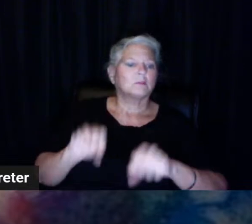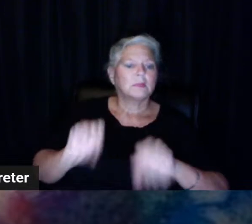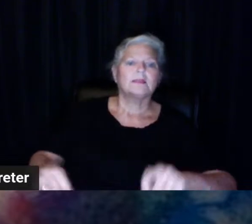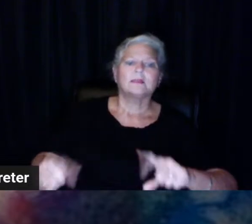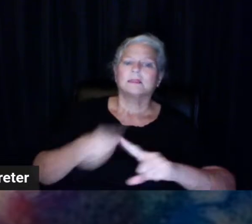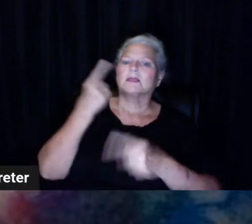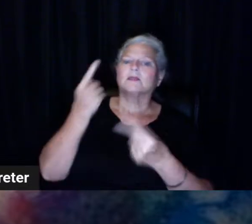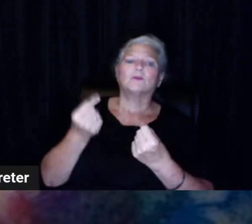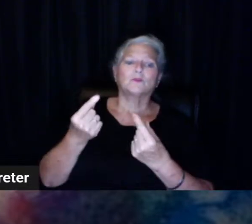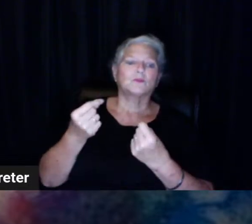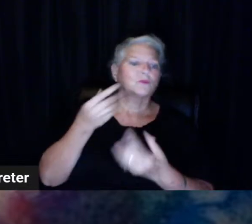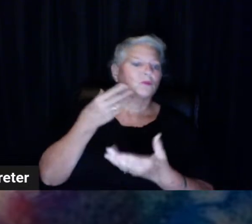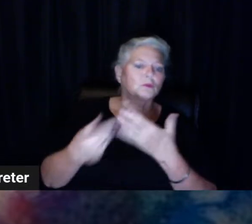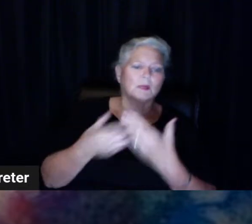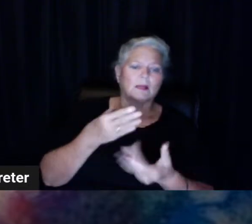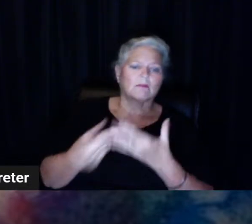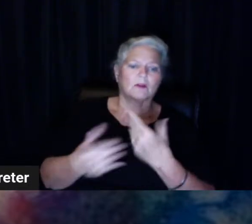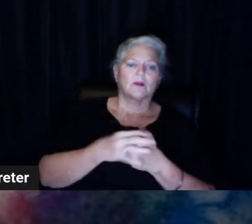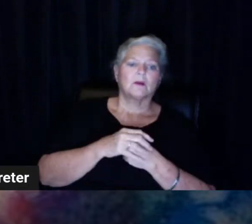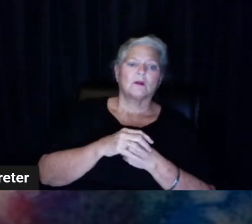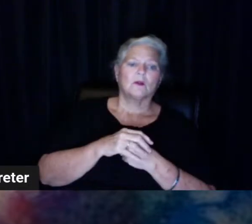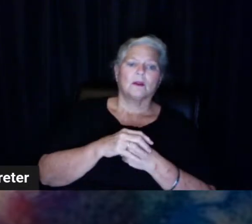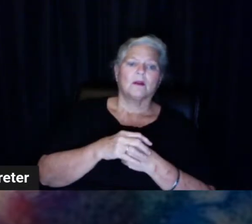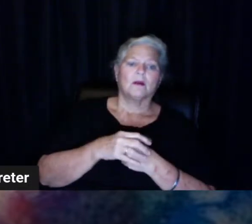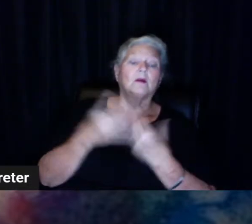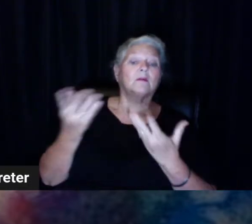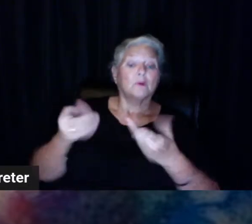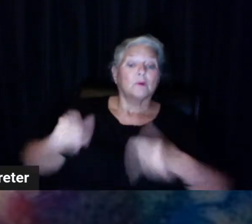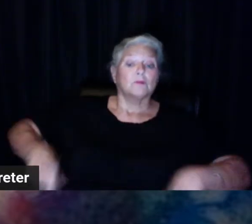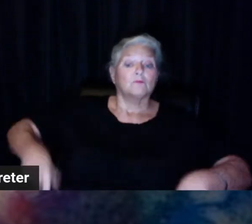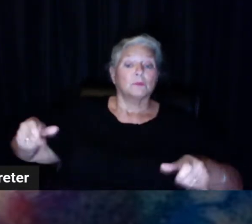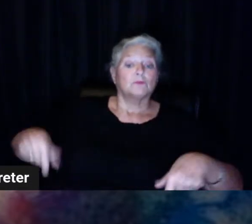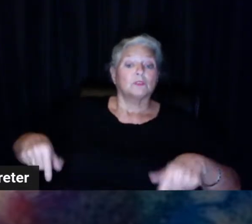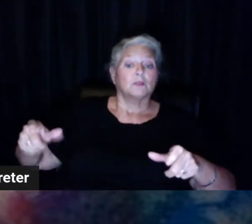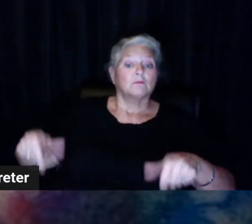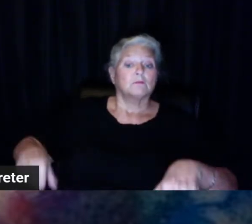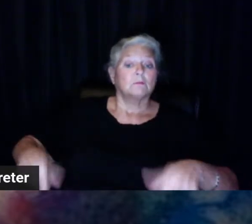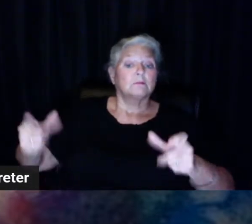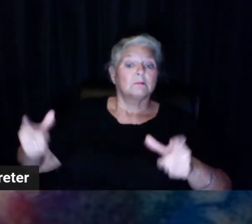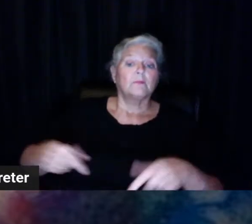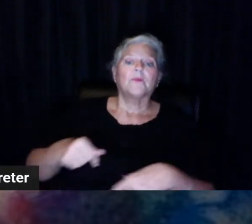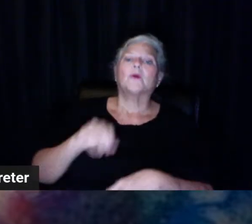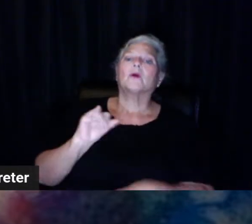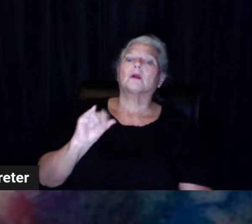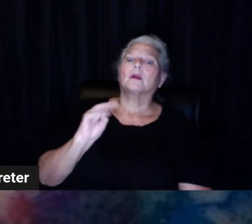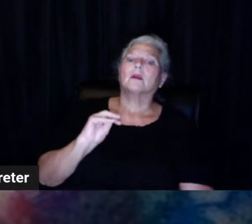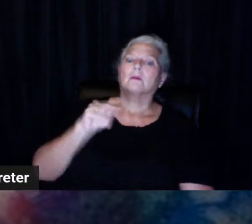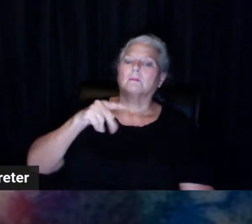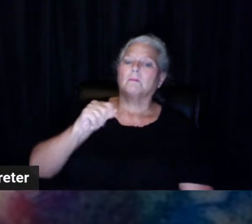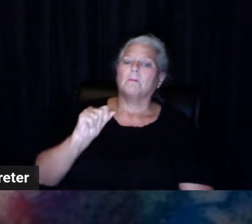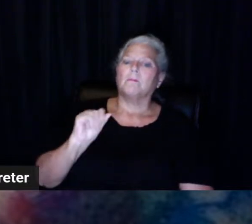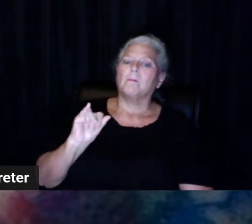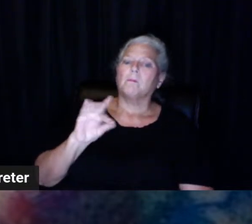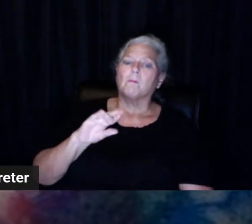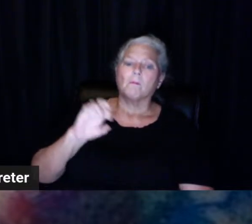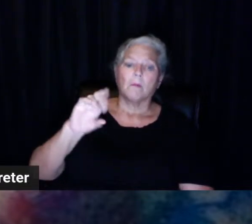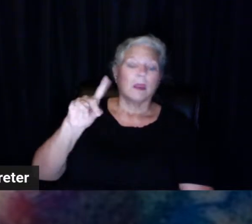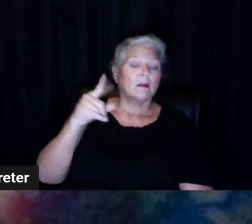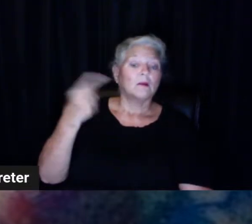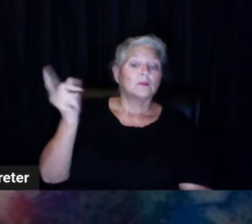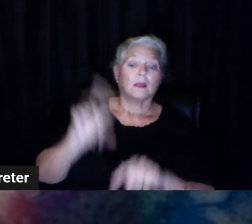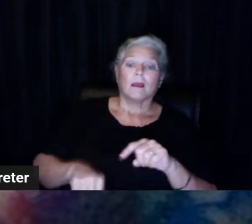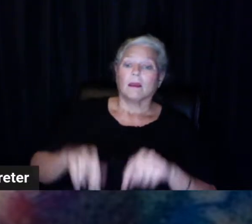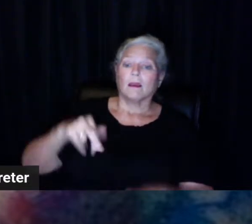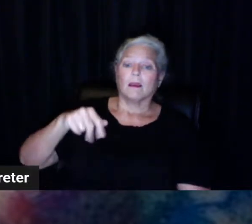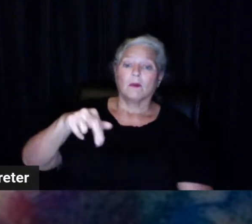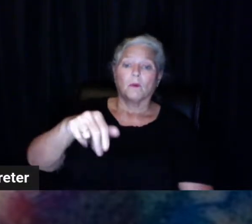Like if you're in a wheelchair, you're impaired because you can't physically walk. A deaf person can do everything a hearing person can